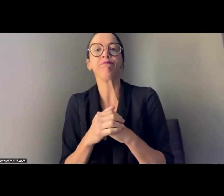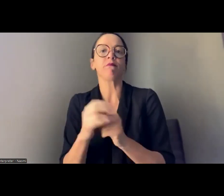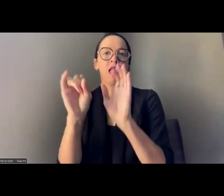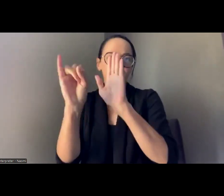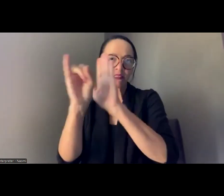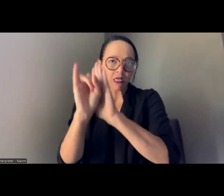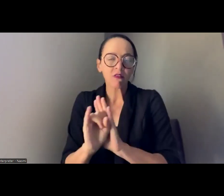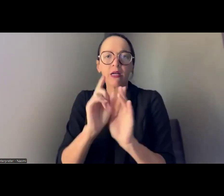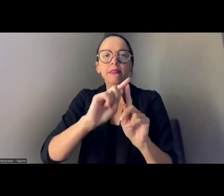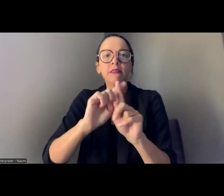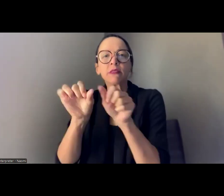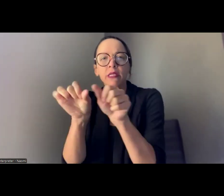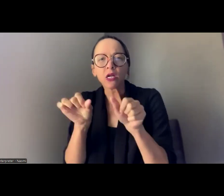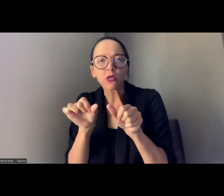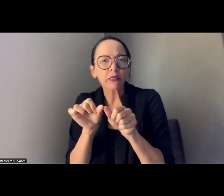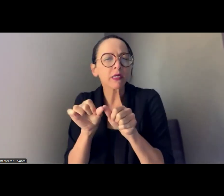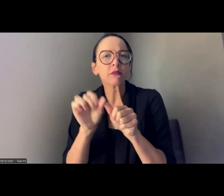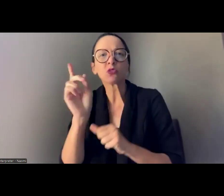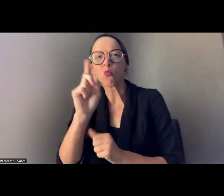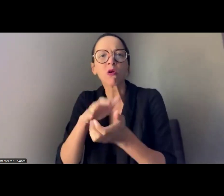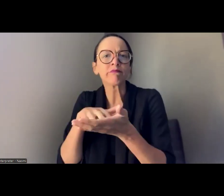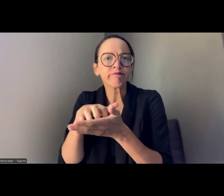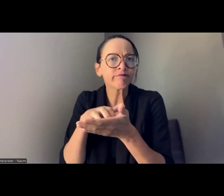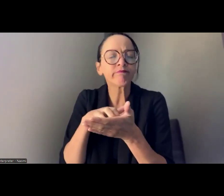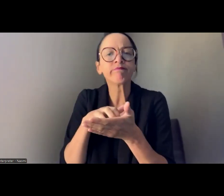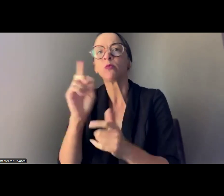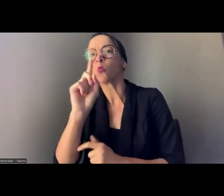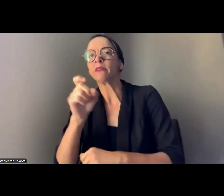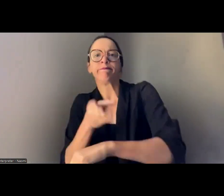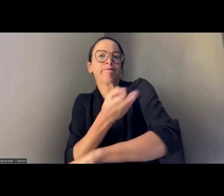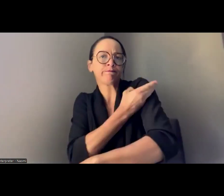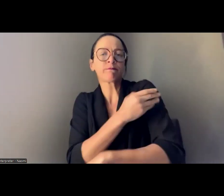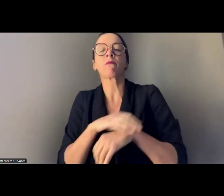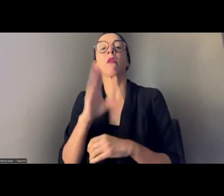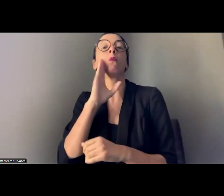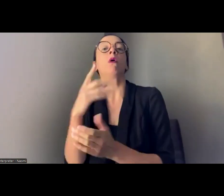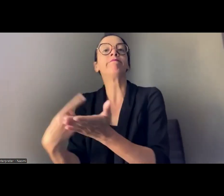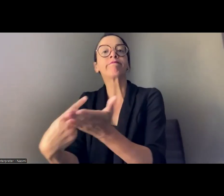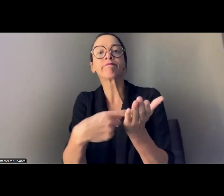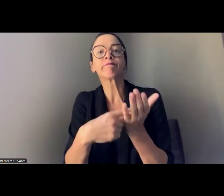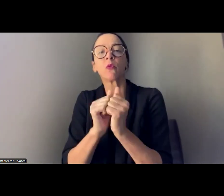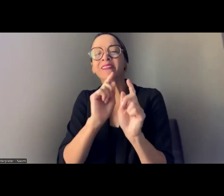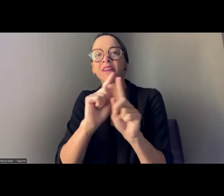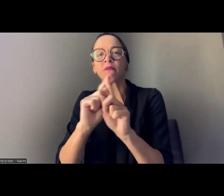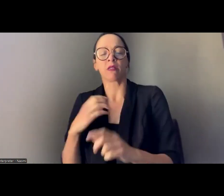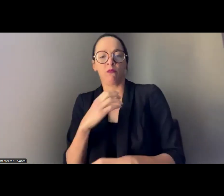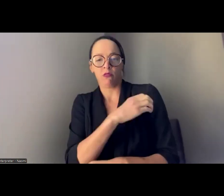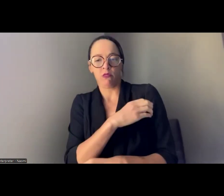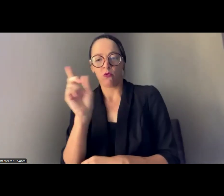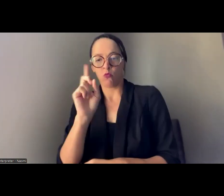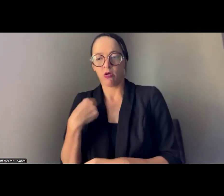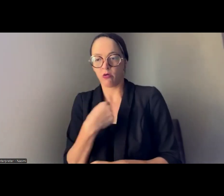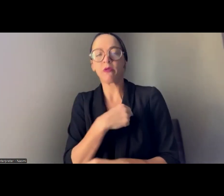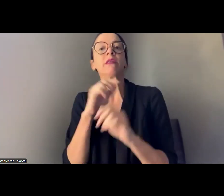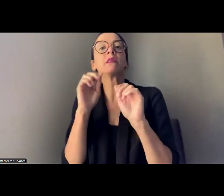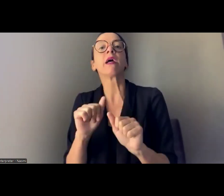doing today, get feedback from each of the committees on where we should prioritize and concentrate our effort in.